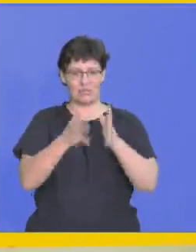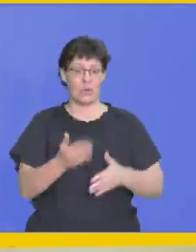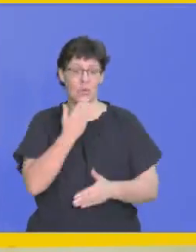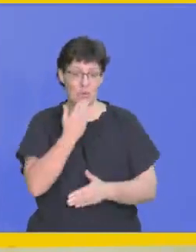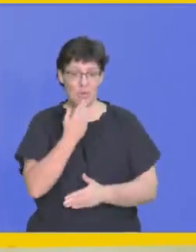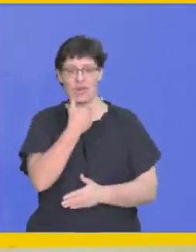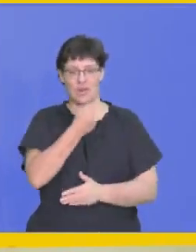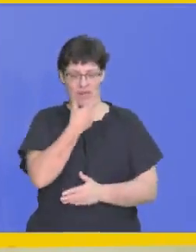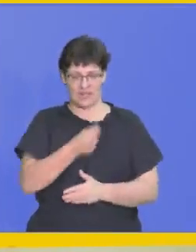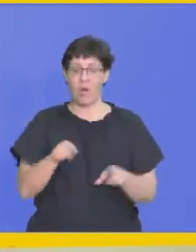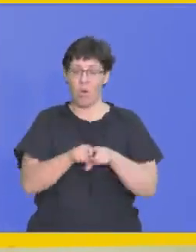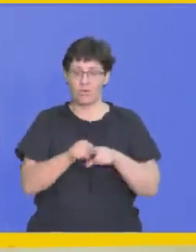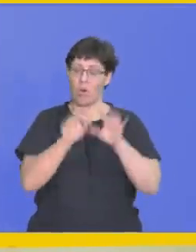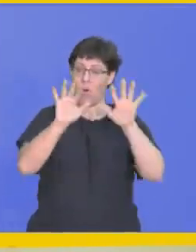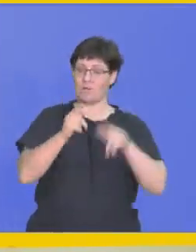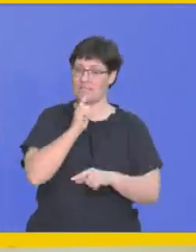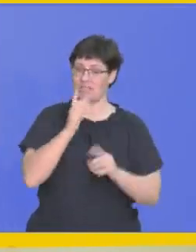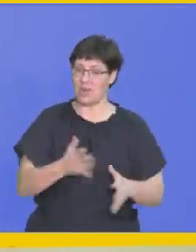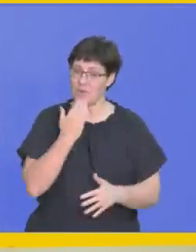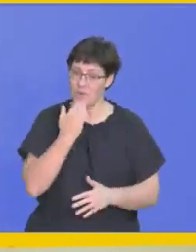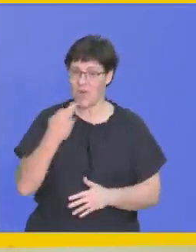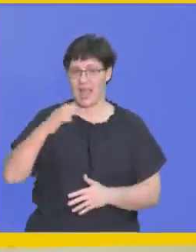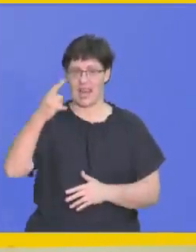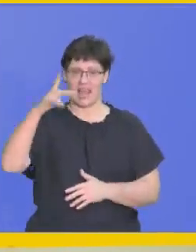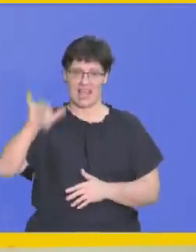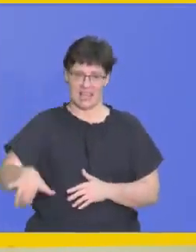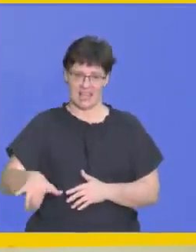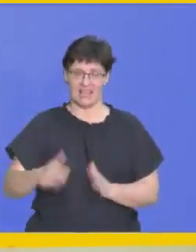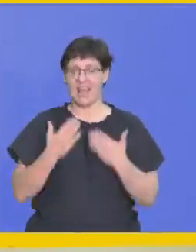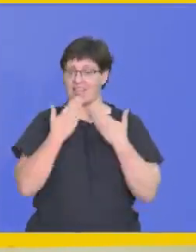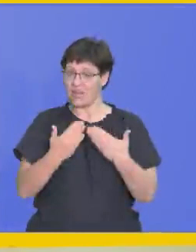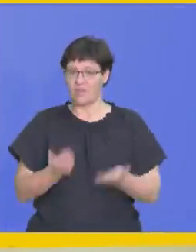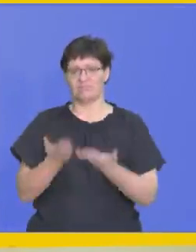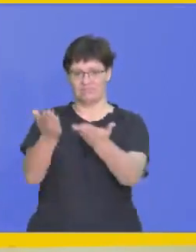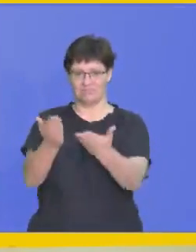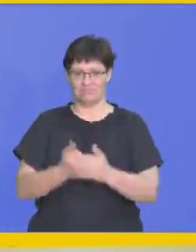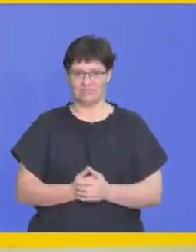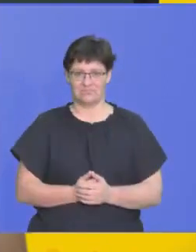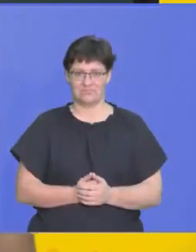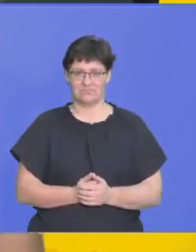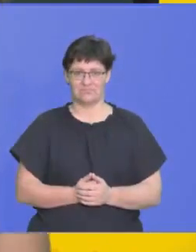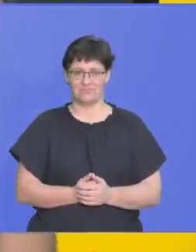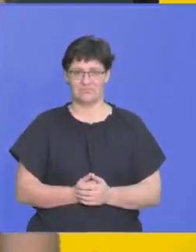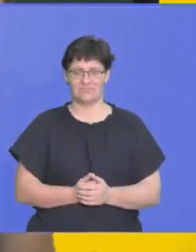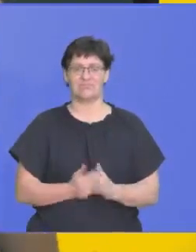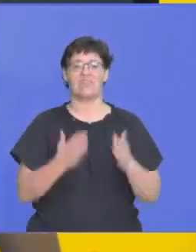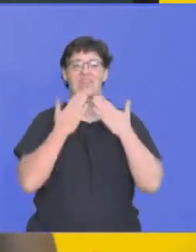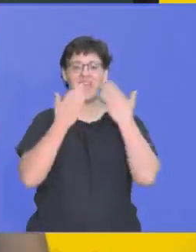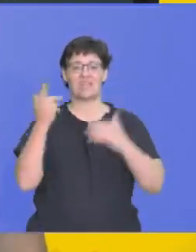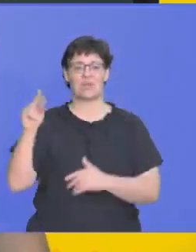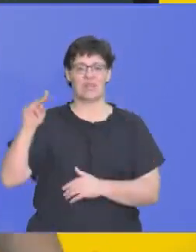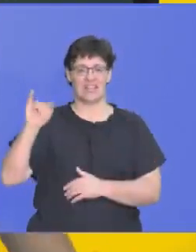interpreter, Nicolene, as well as our awesome teacher, Hayley. Thank you so much, guys, and over to you. Thanks,